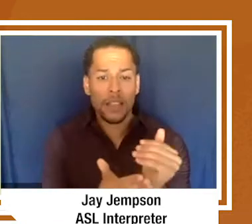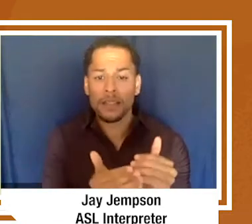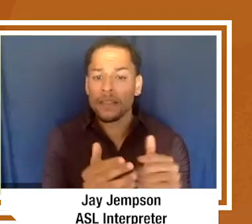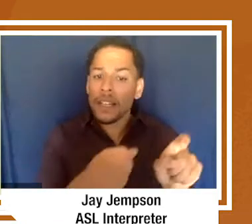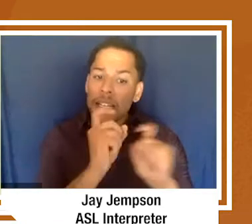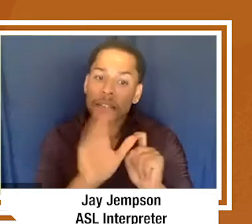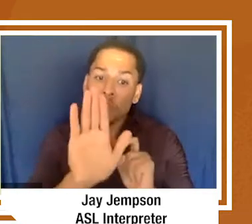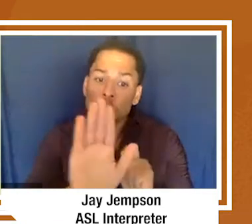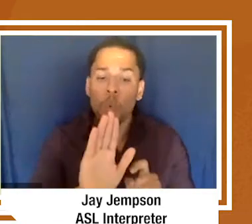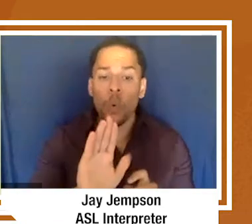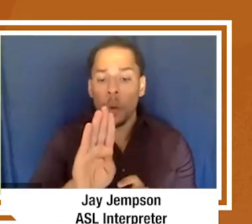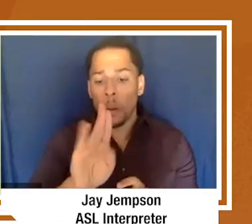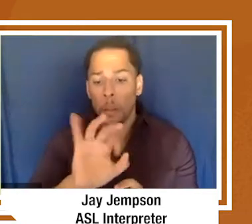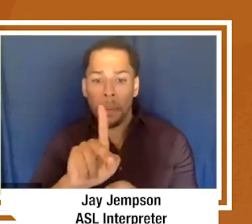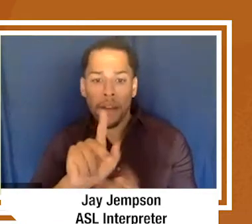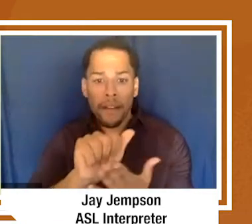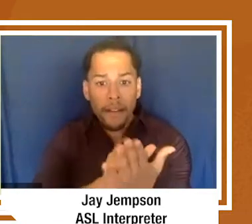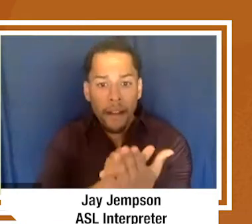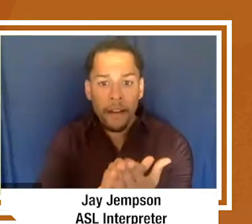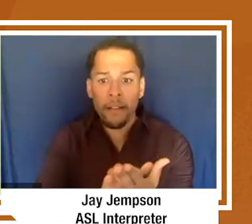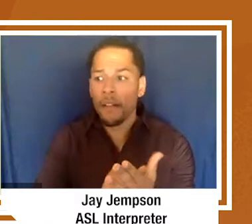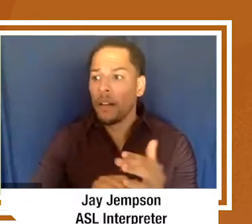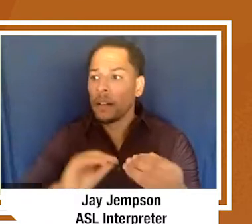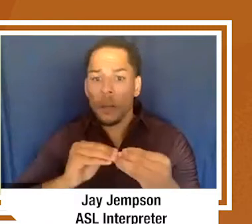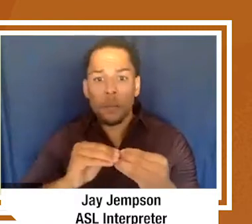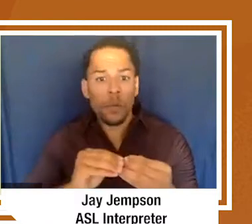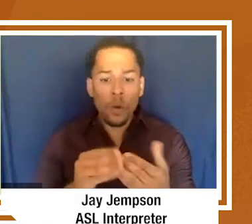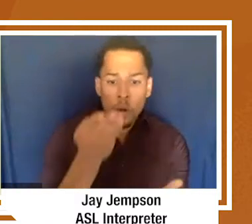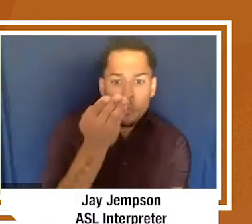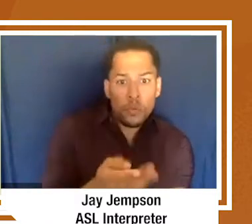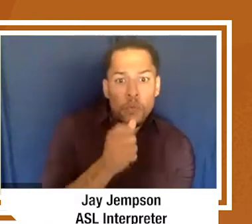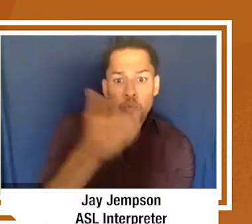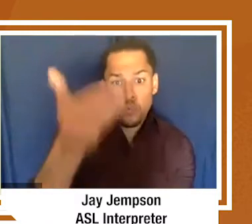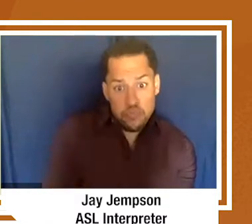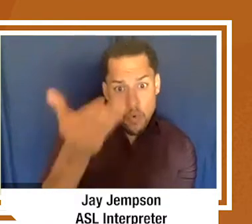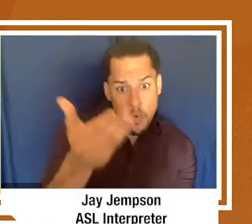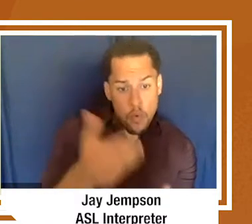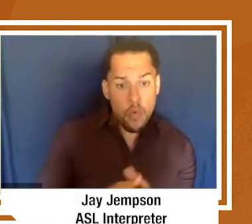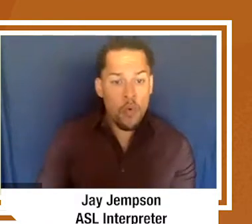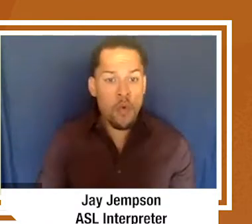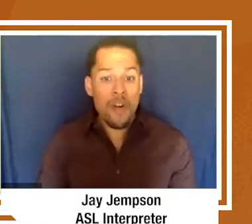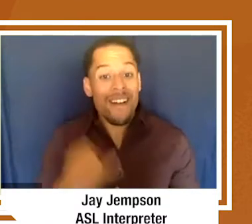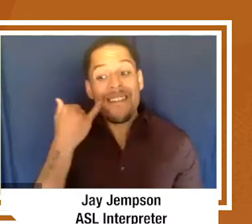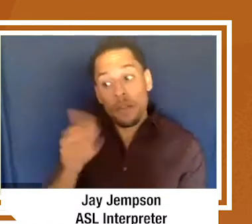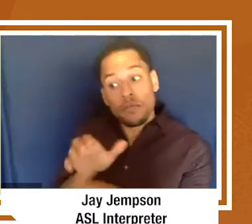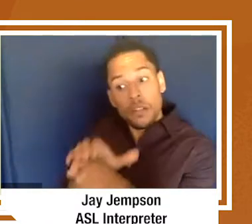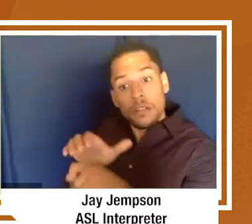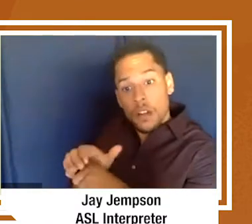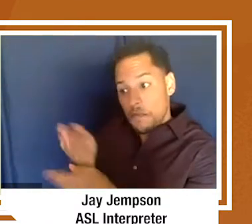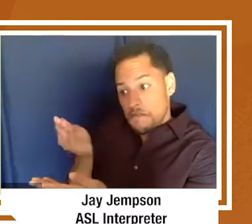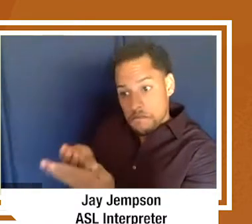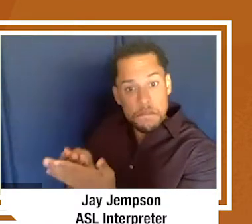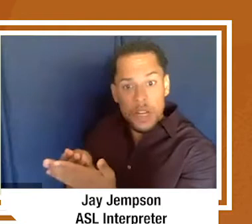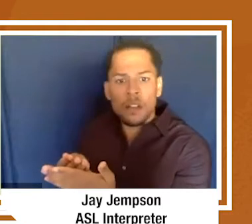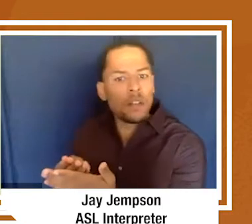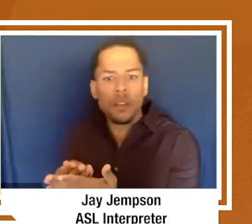bank account number, prove who you are, who you say you are, and if there's enough funding, first